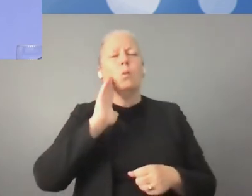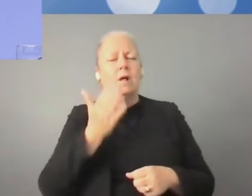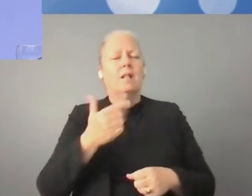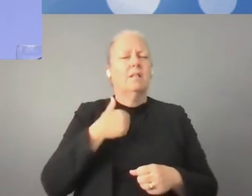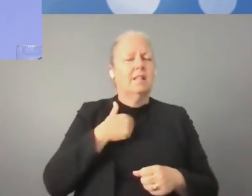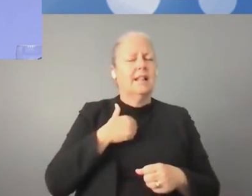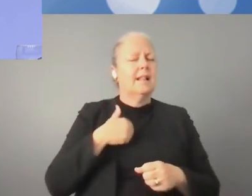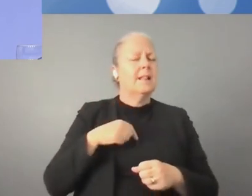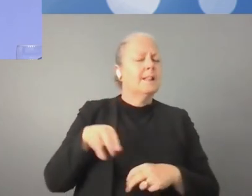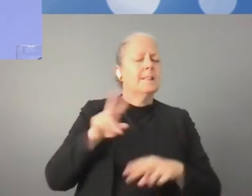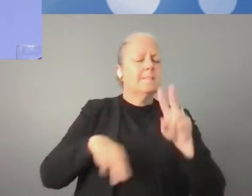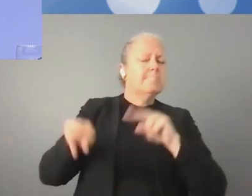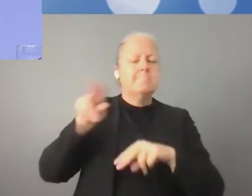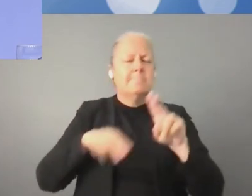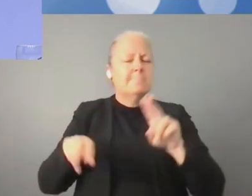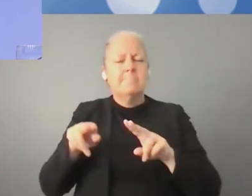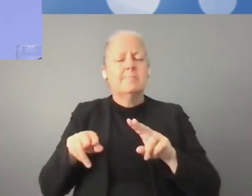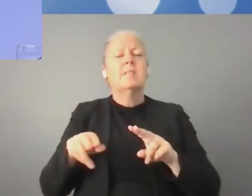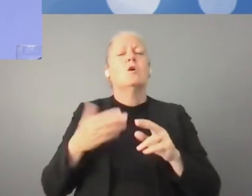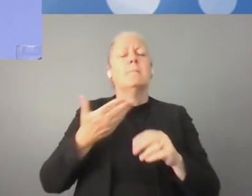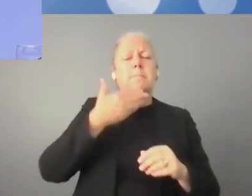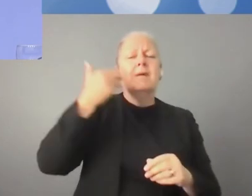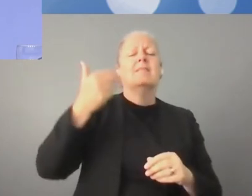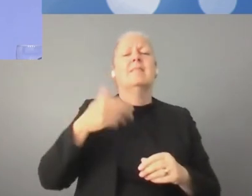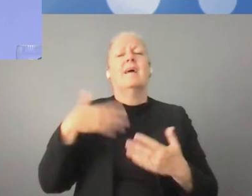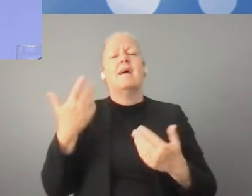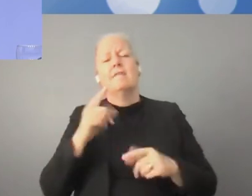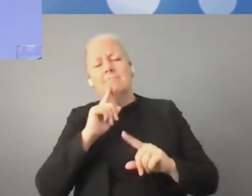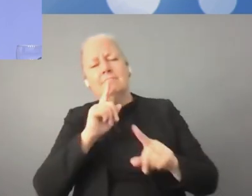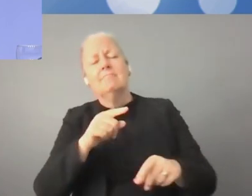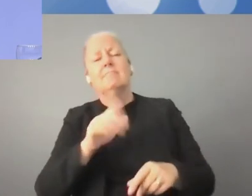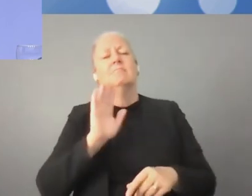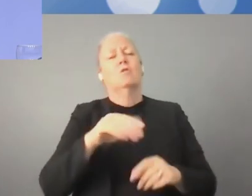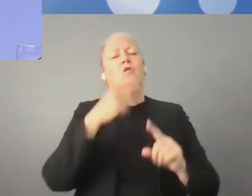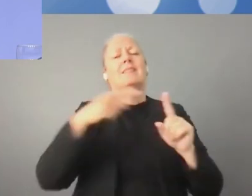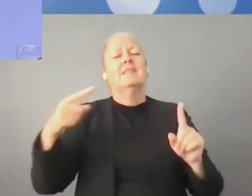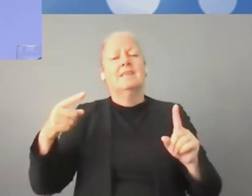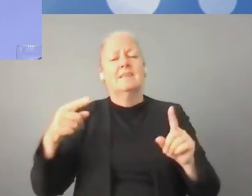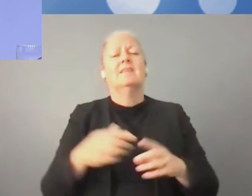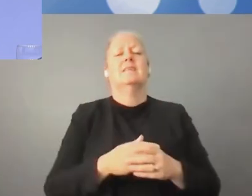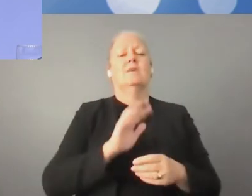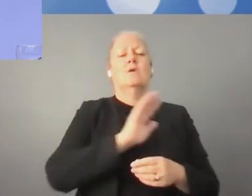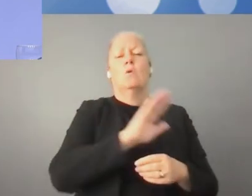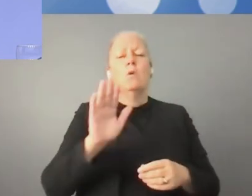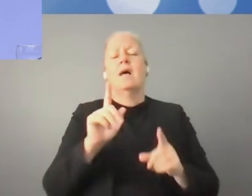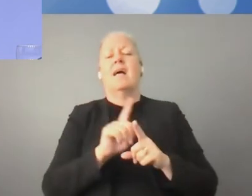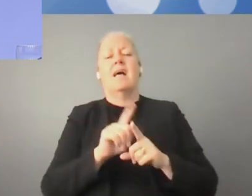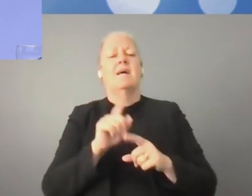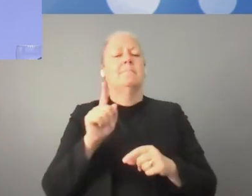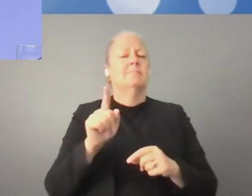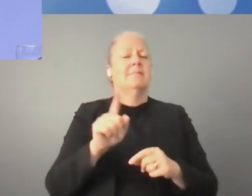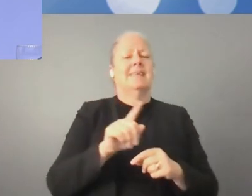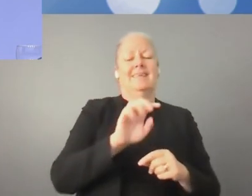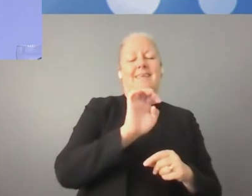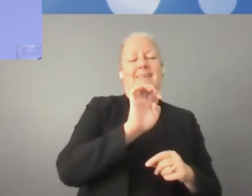define measure and report on digitalization across all eib lending areas and this exercise